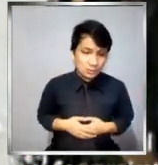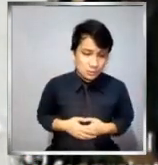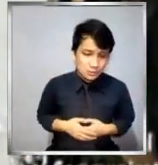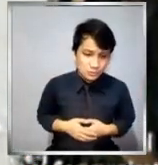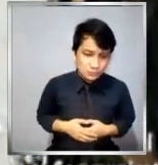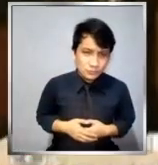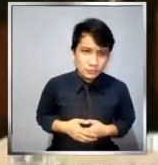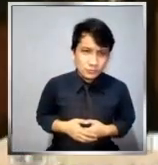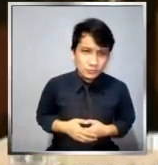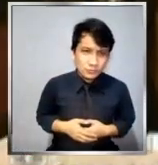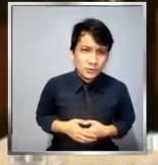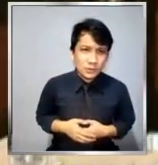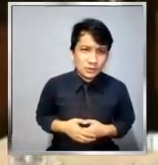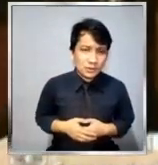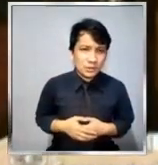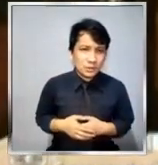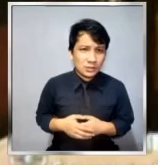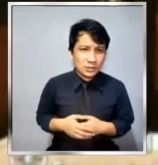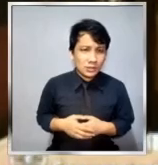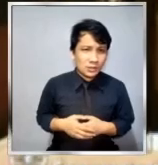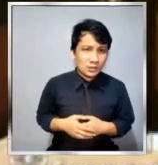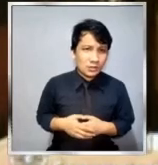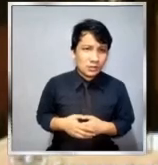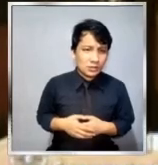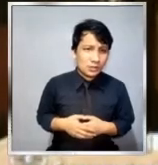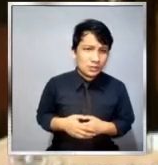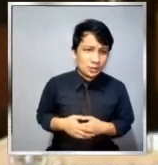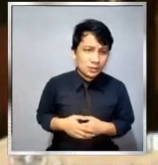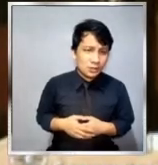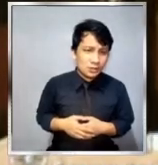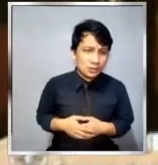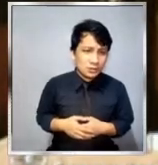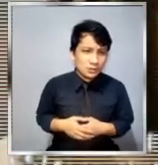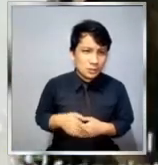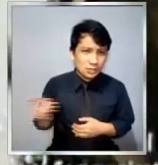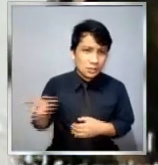Senator, I must admire you for your industry.